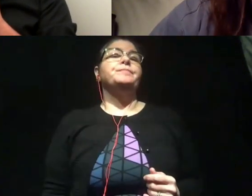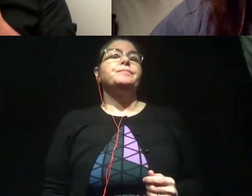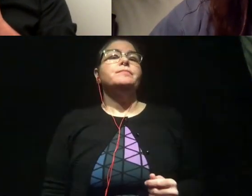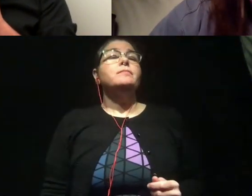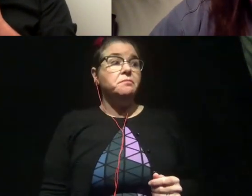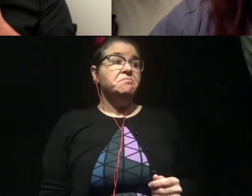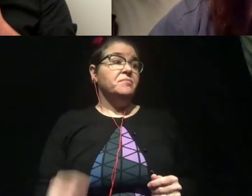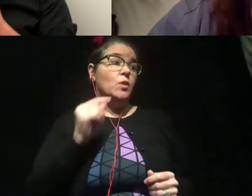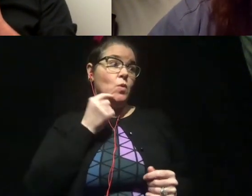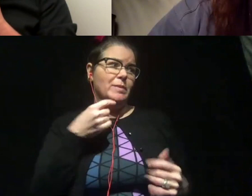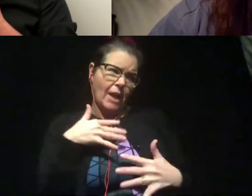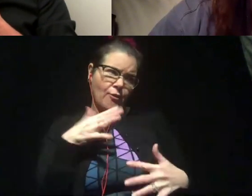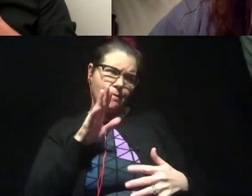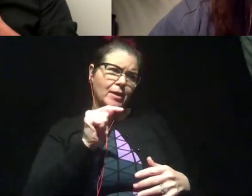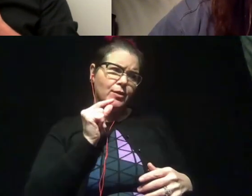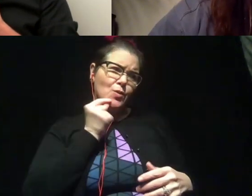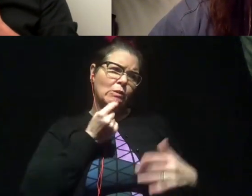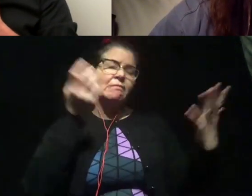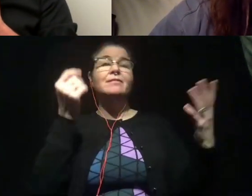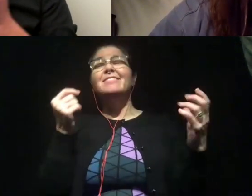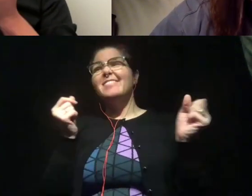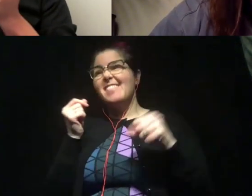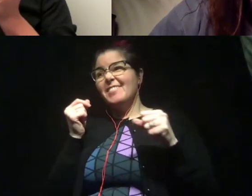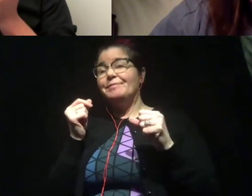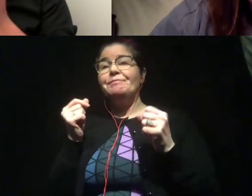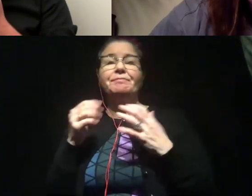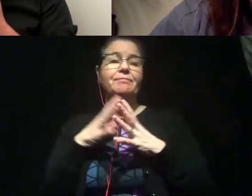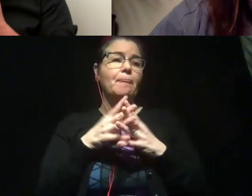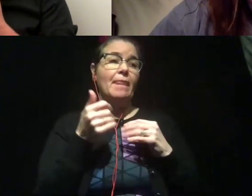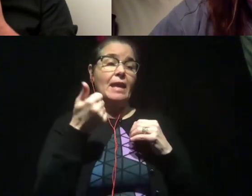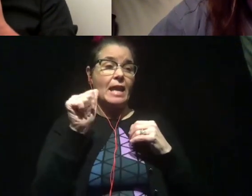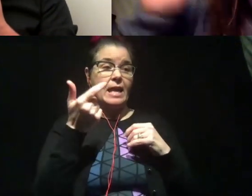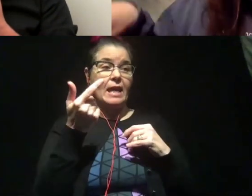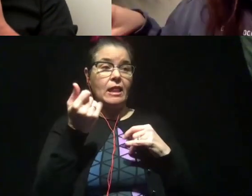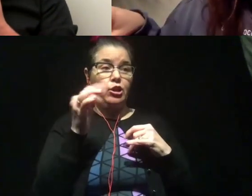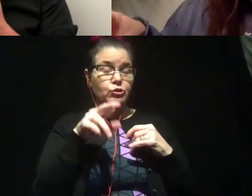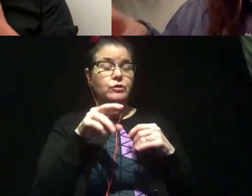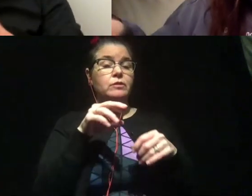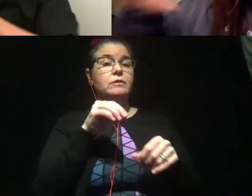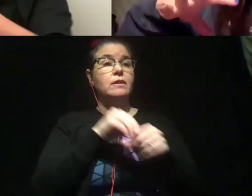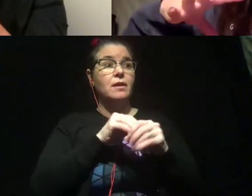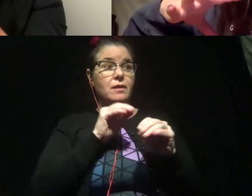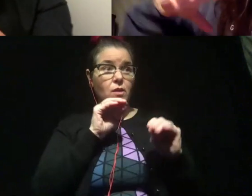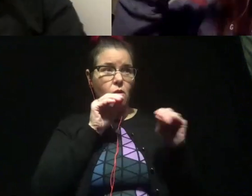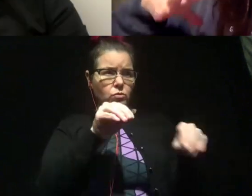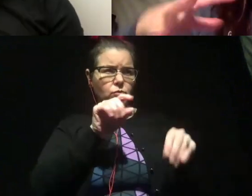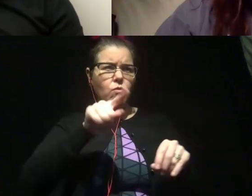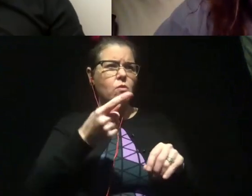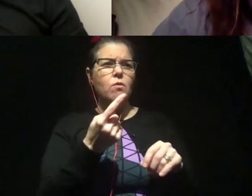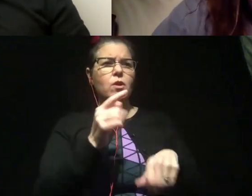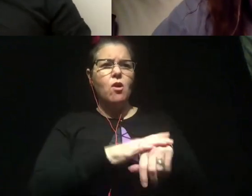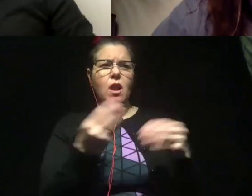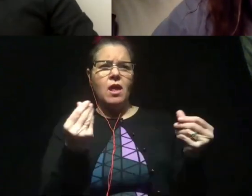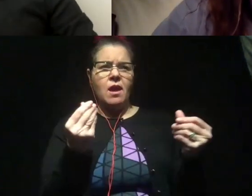Cool. Well, scary, but anyway, Yeah. are there any glaciers in the ocean, or are they only on